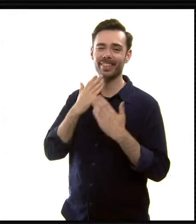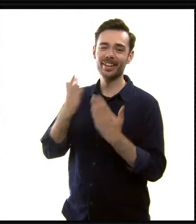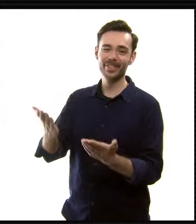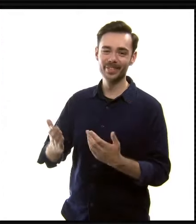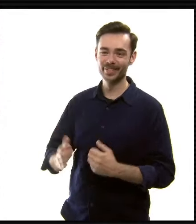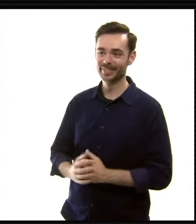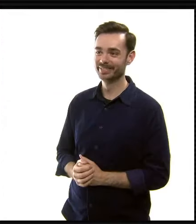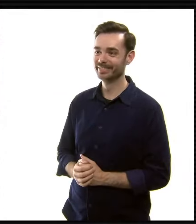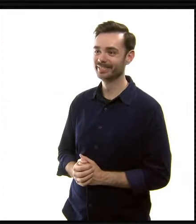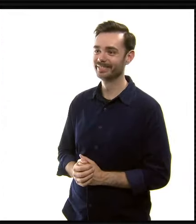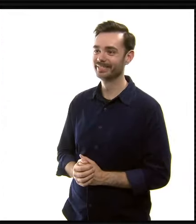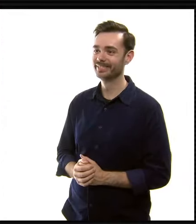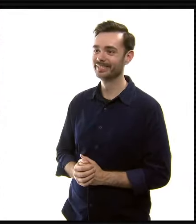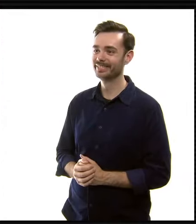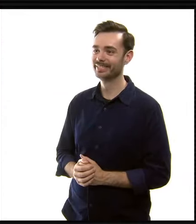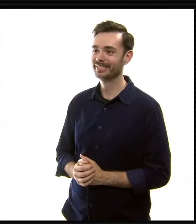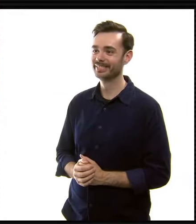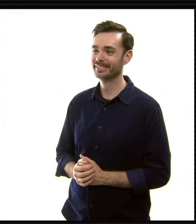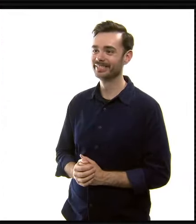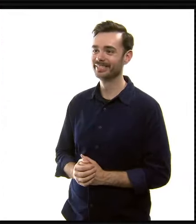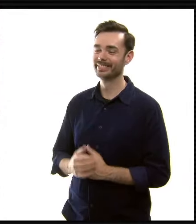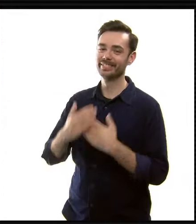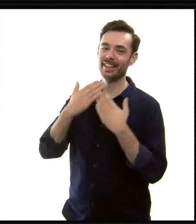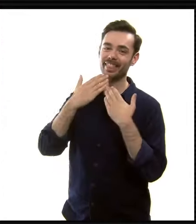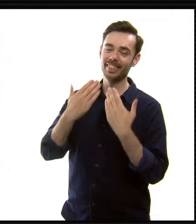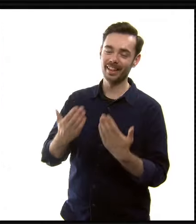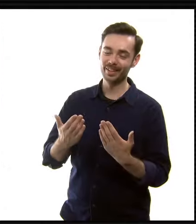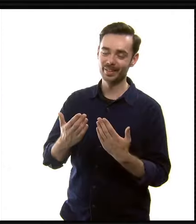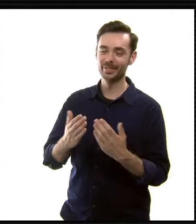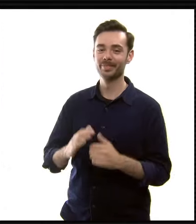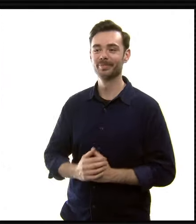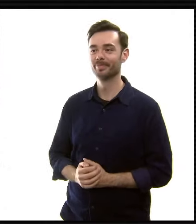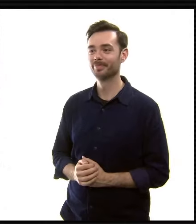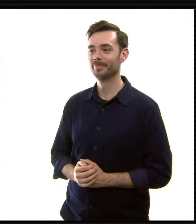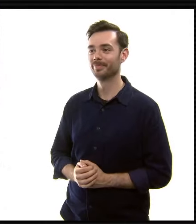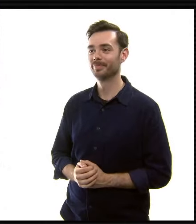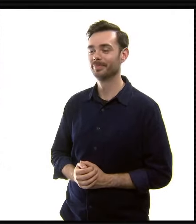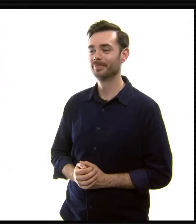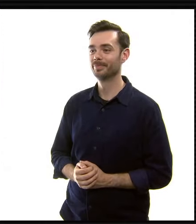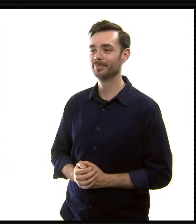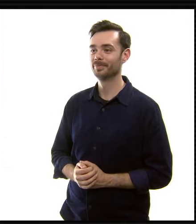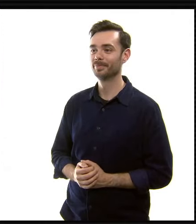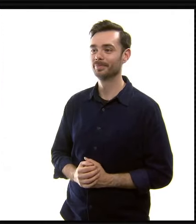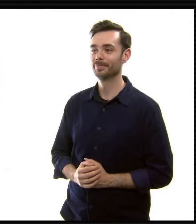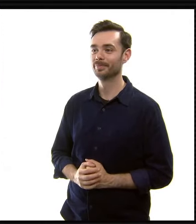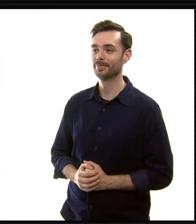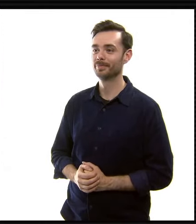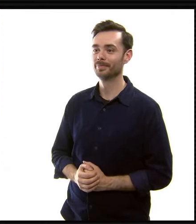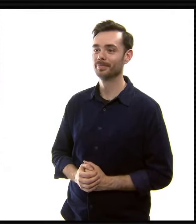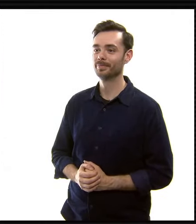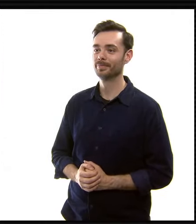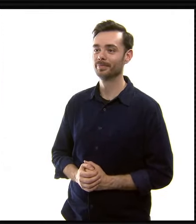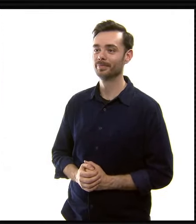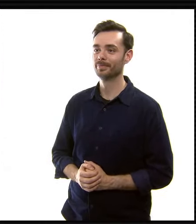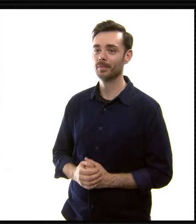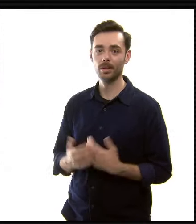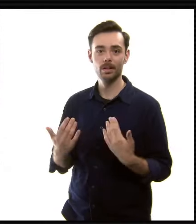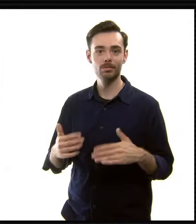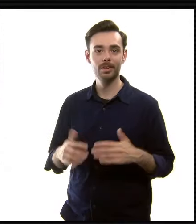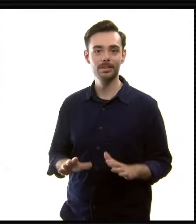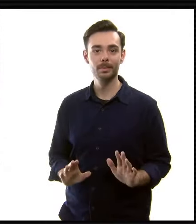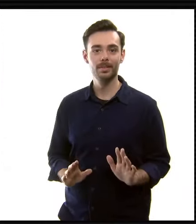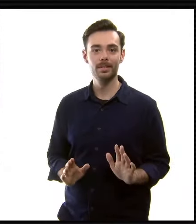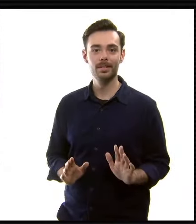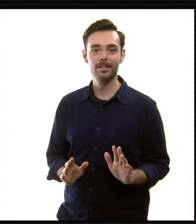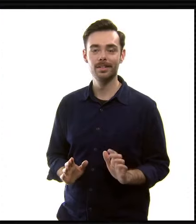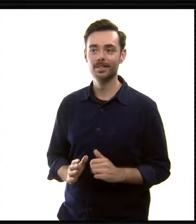applause for Jon Landau, everyone. Thanks, Jon. Thank you very much for having me. Thank you. Wow. Absolutely incredible. Yeah,